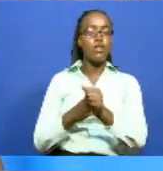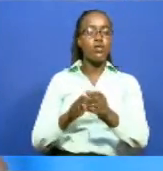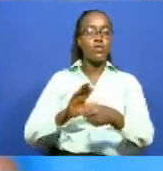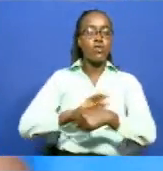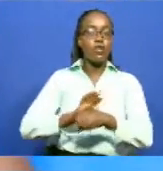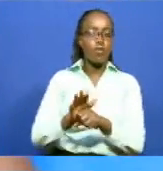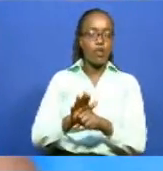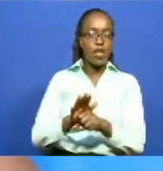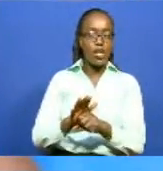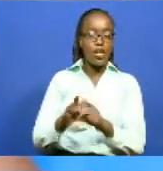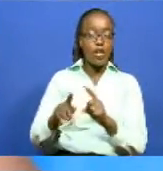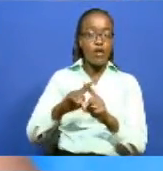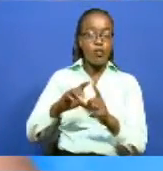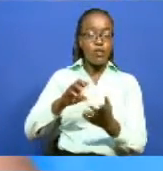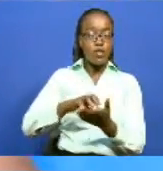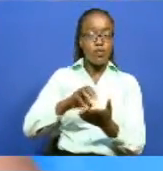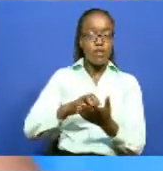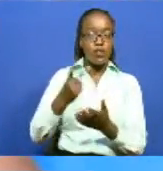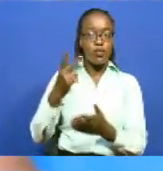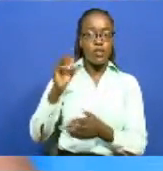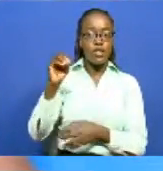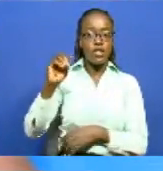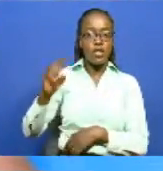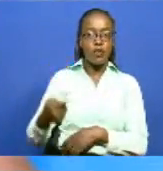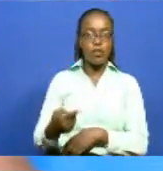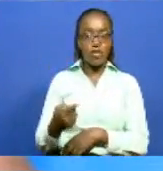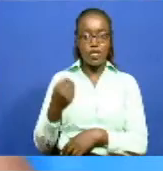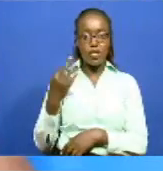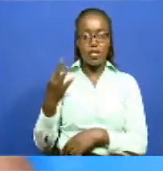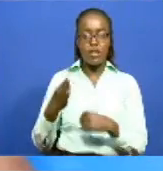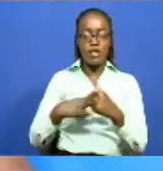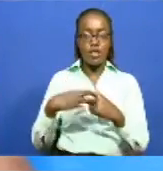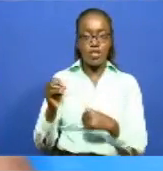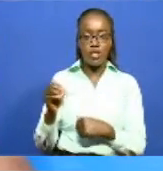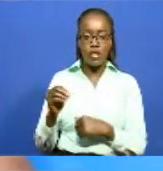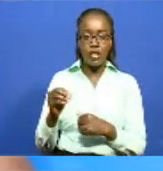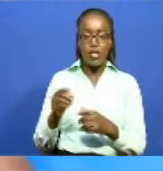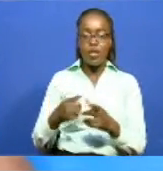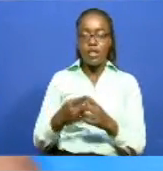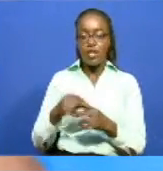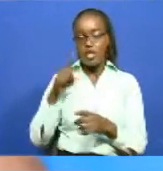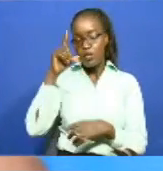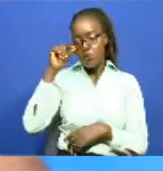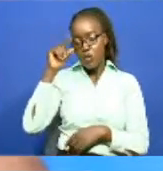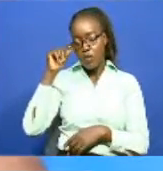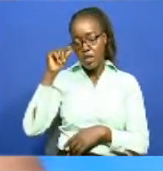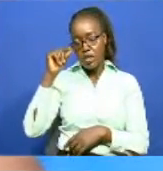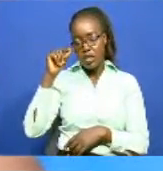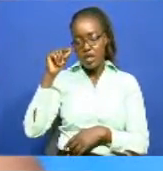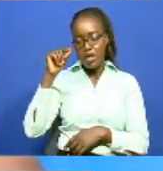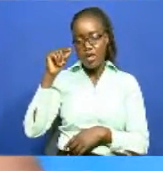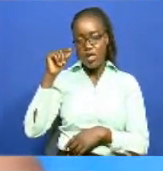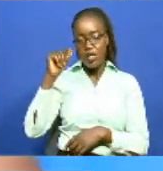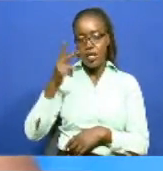confirmed positive cases at 20,380. Followed by Mombasa with cases